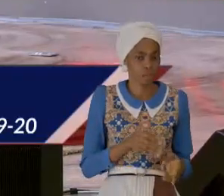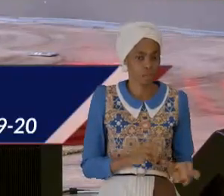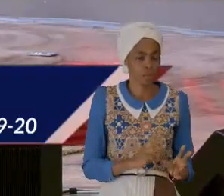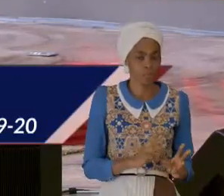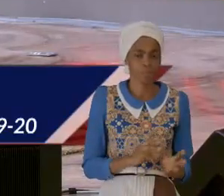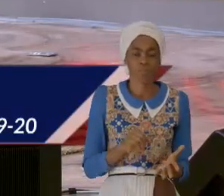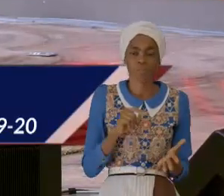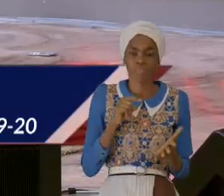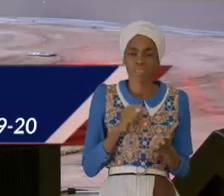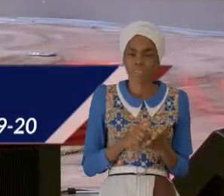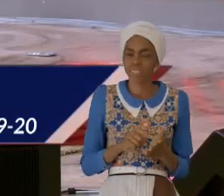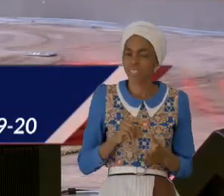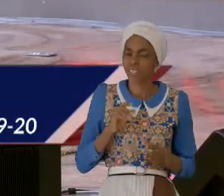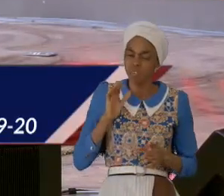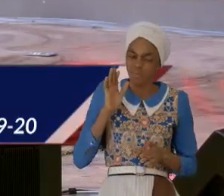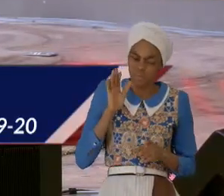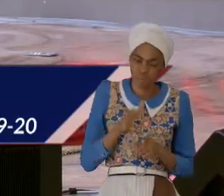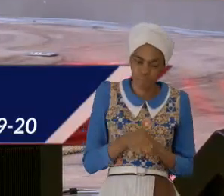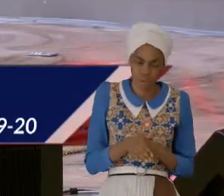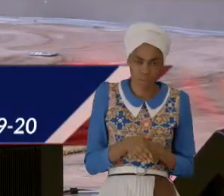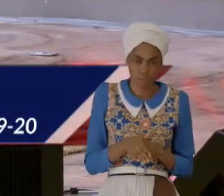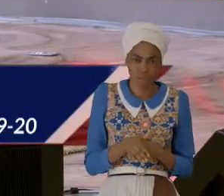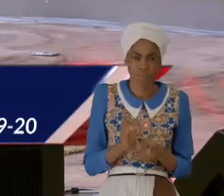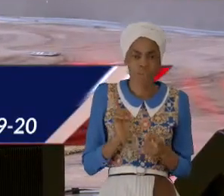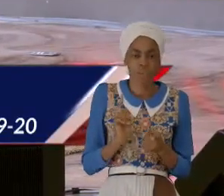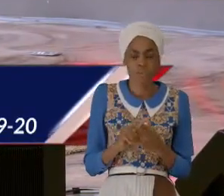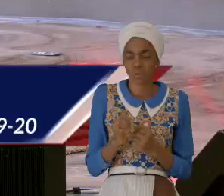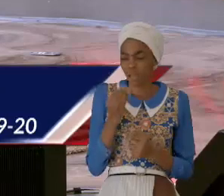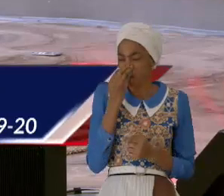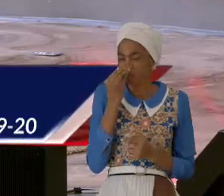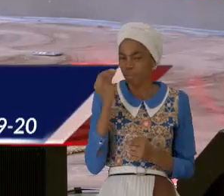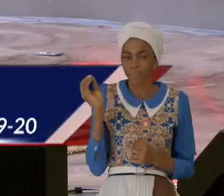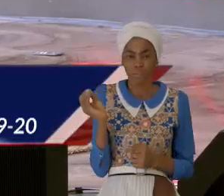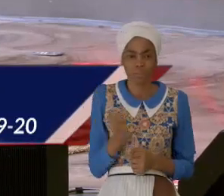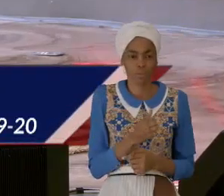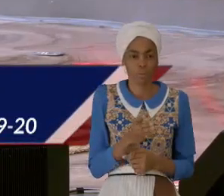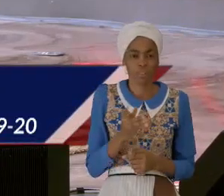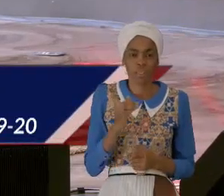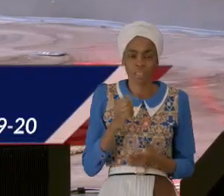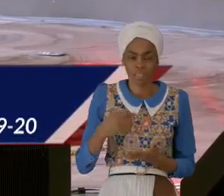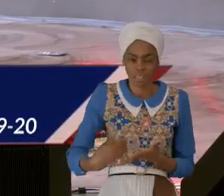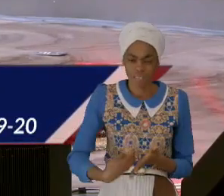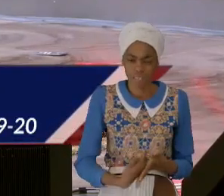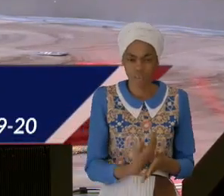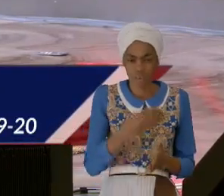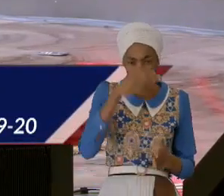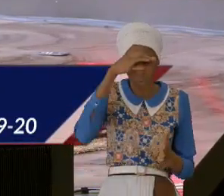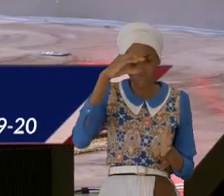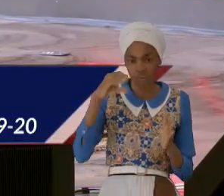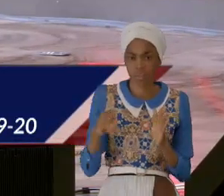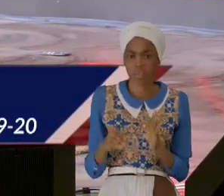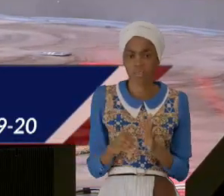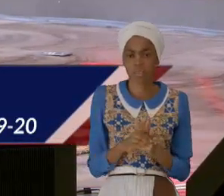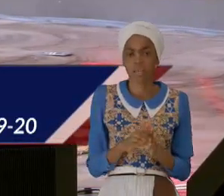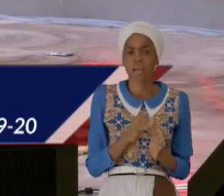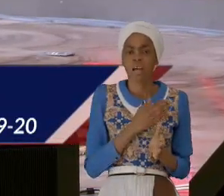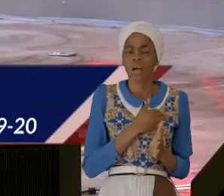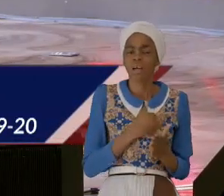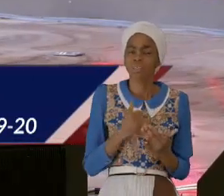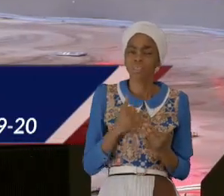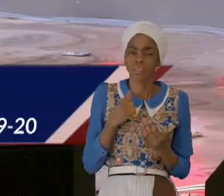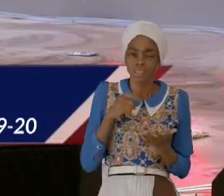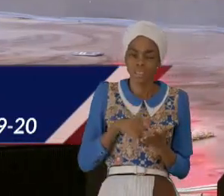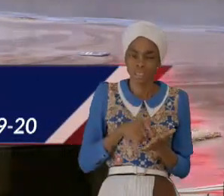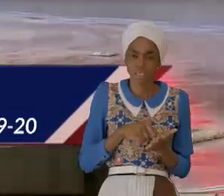this pressure to abandon the new covenant, and